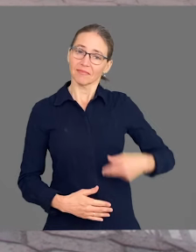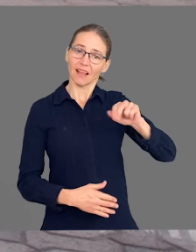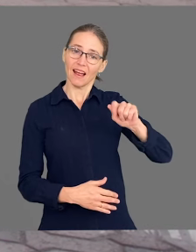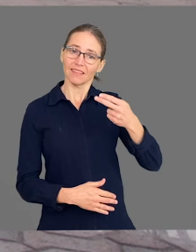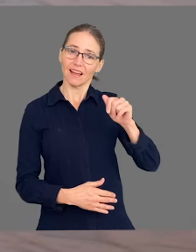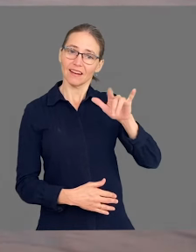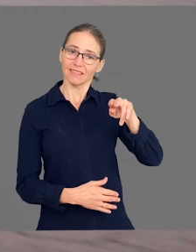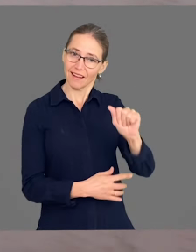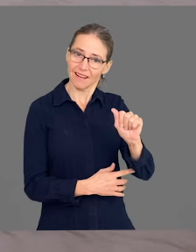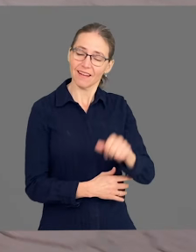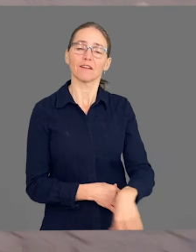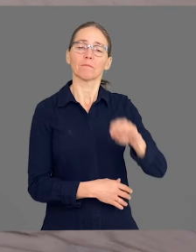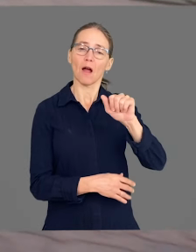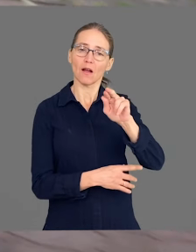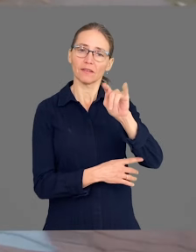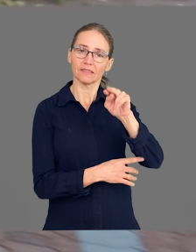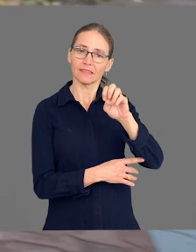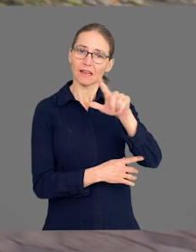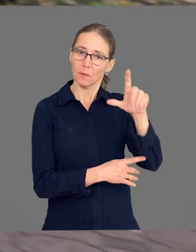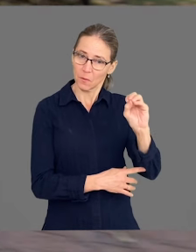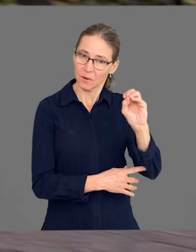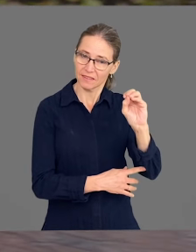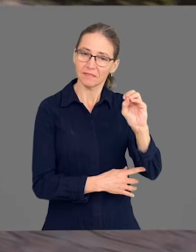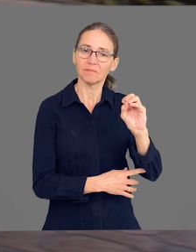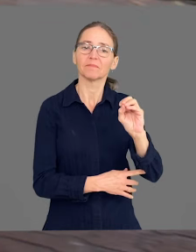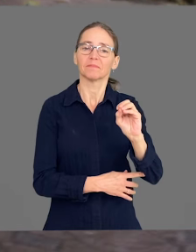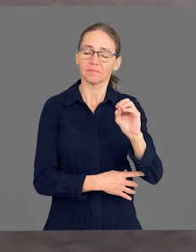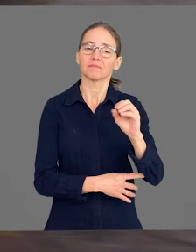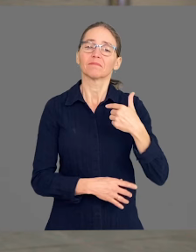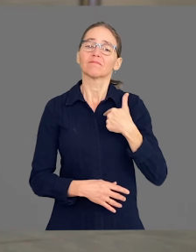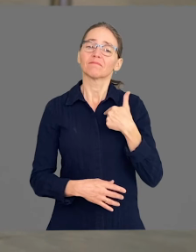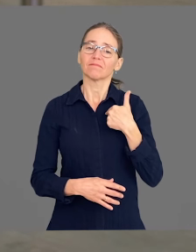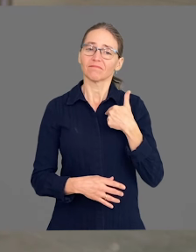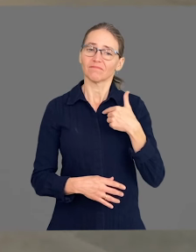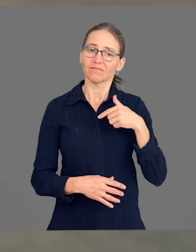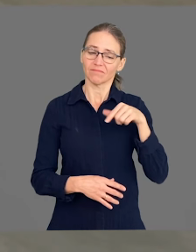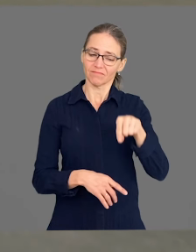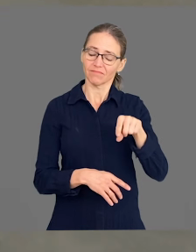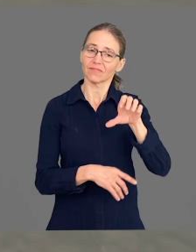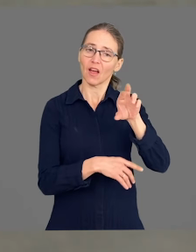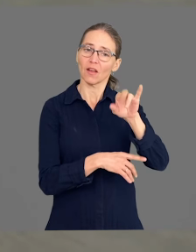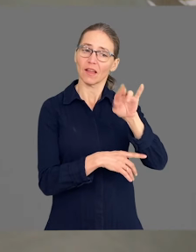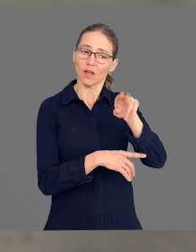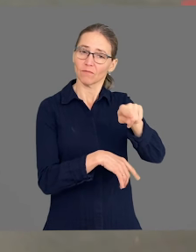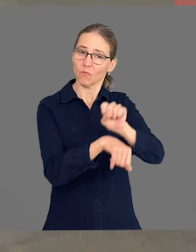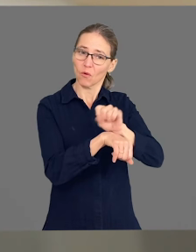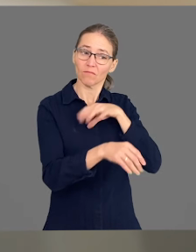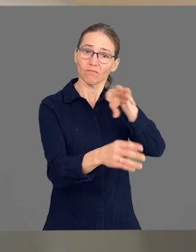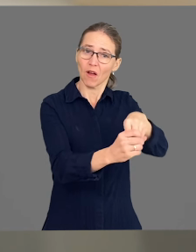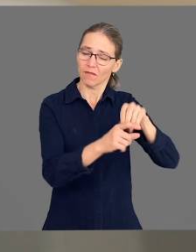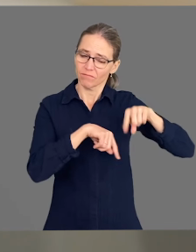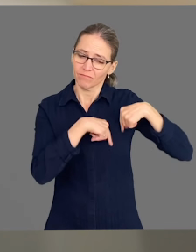So my name is Natalie Martiniello, and I began as a student member with the CRIR while completing my PhD, and